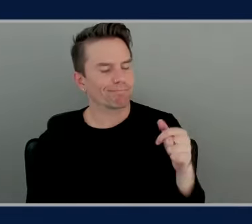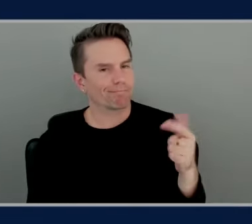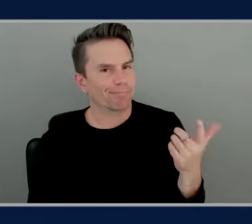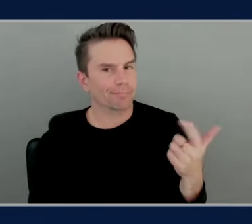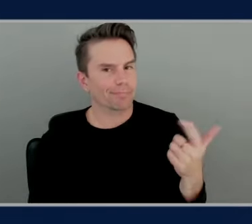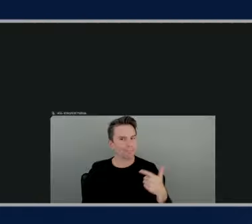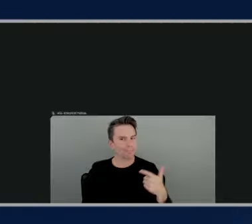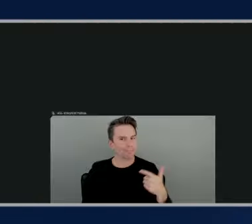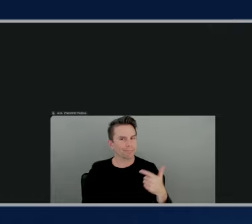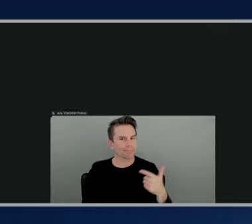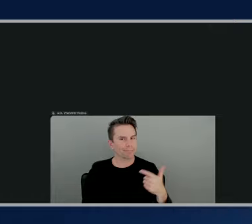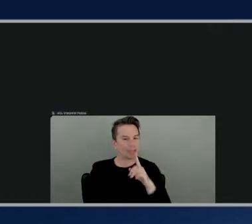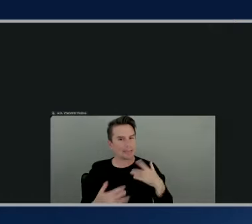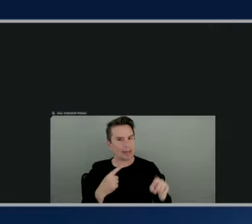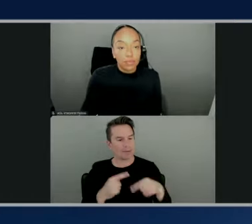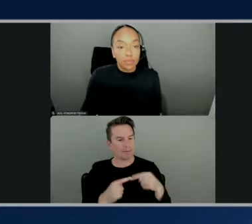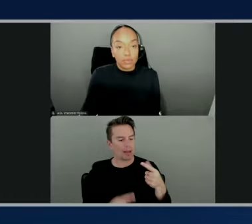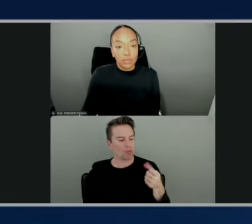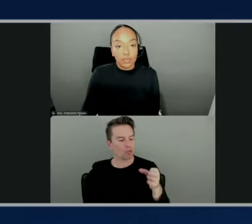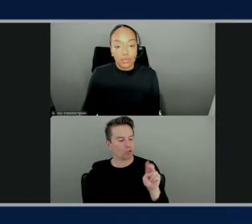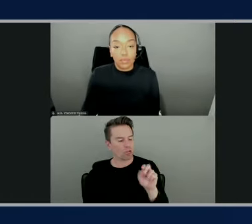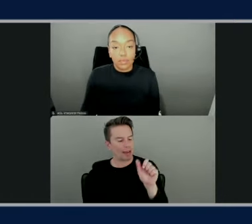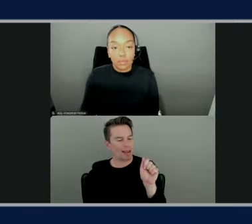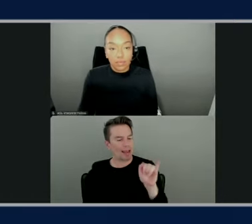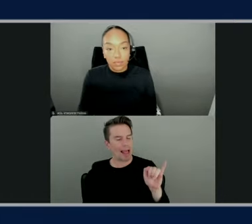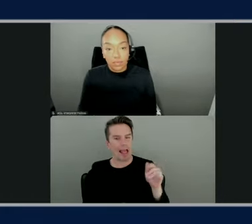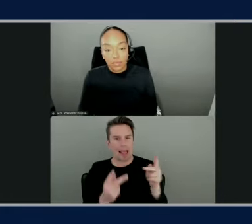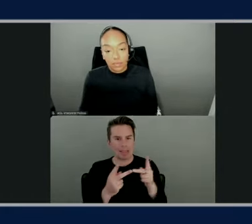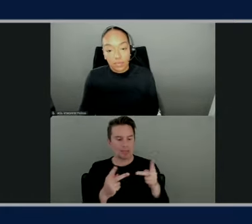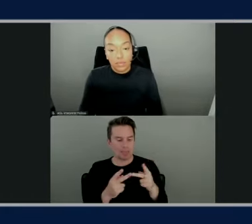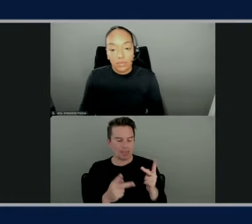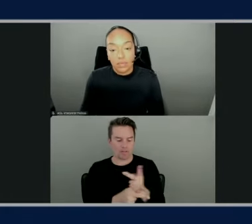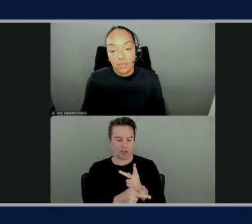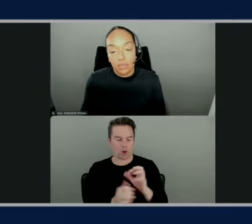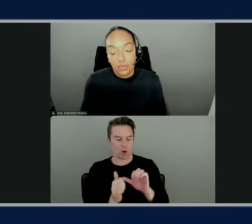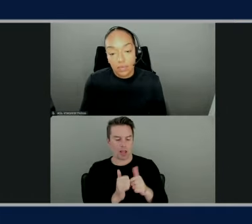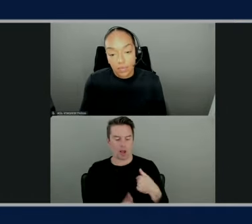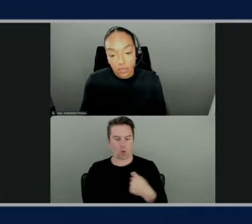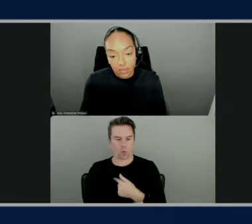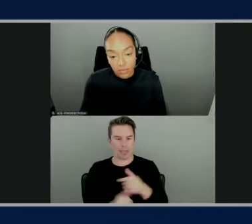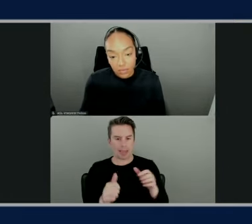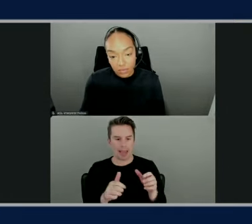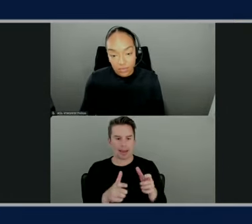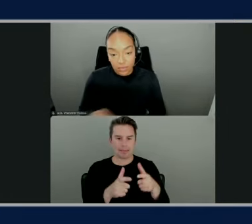Gen AI space and figure out how we're gonna scale and really harvest.